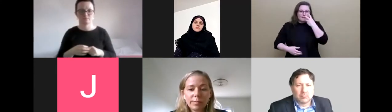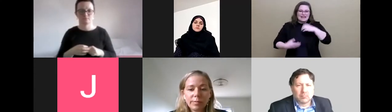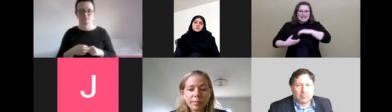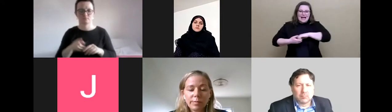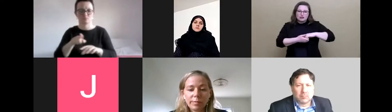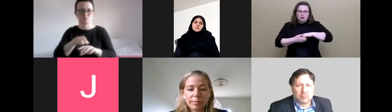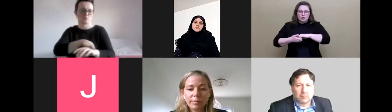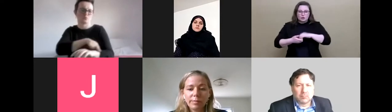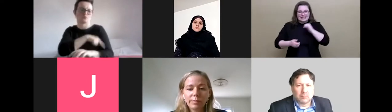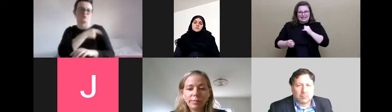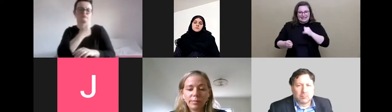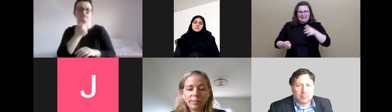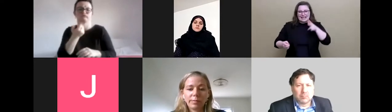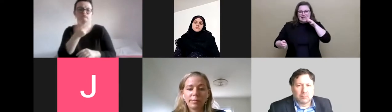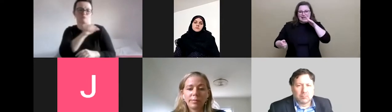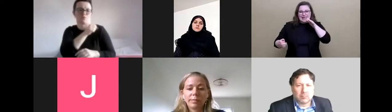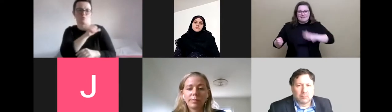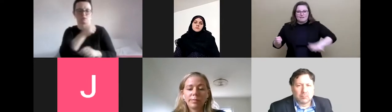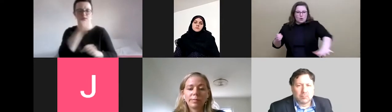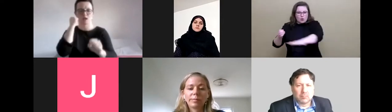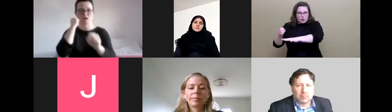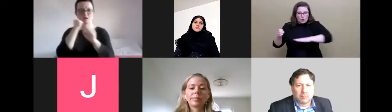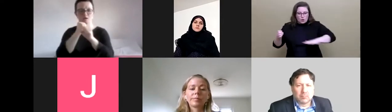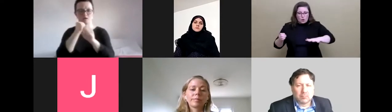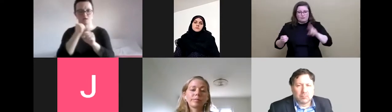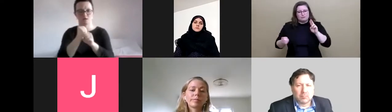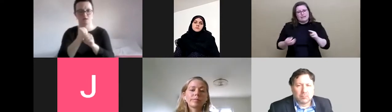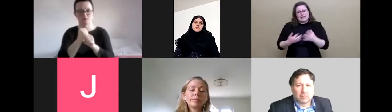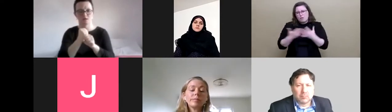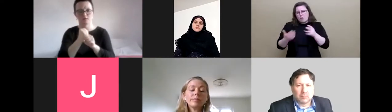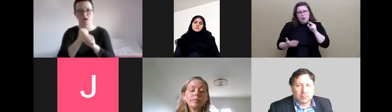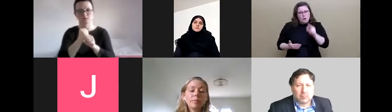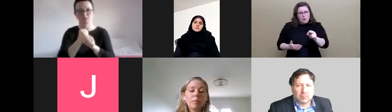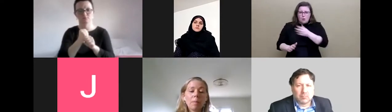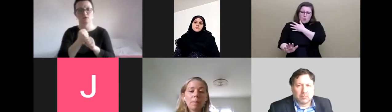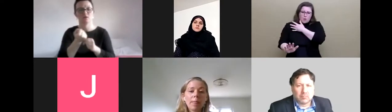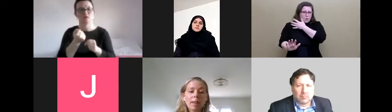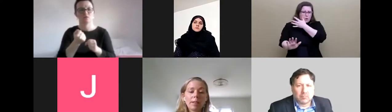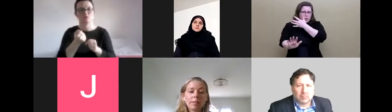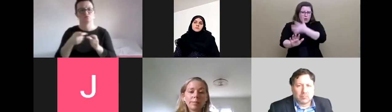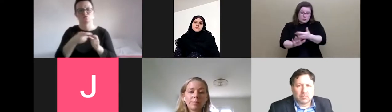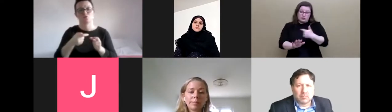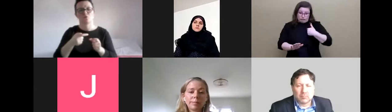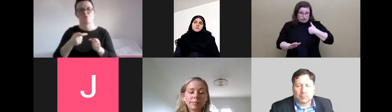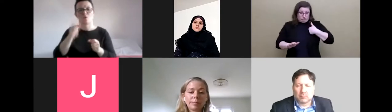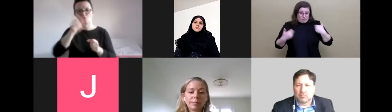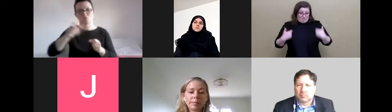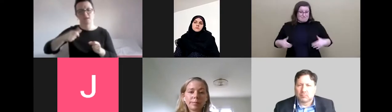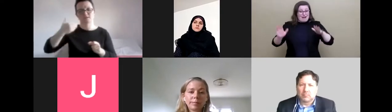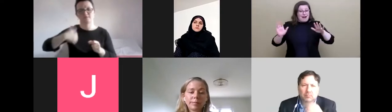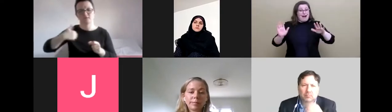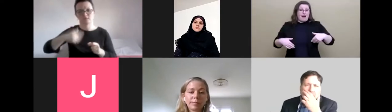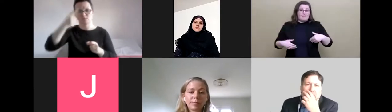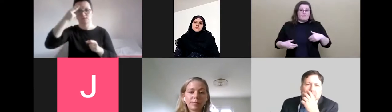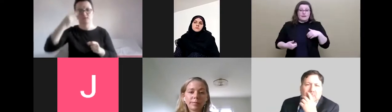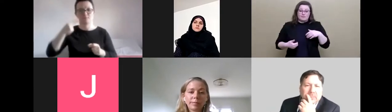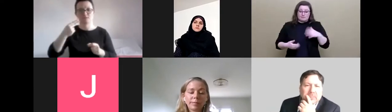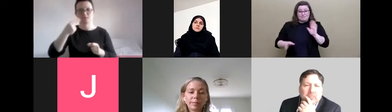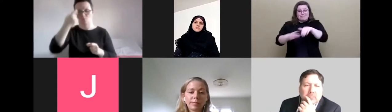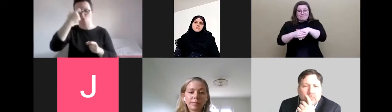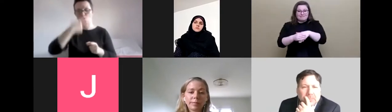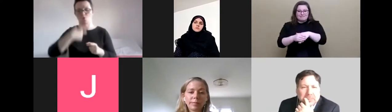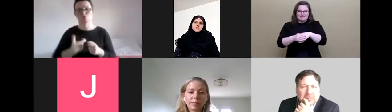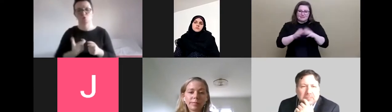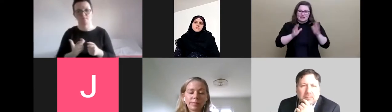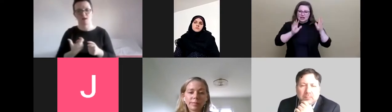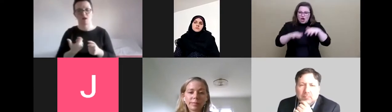Sarajevo Canton. And for many years, I have been a part of this movement of